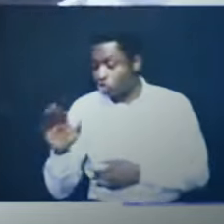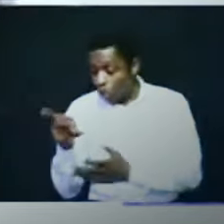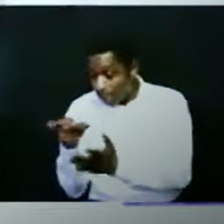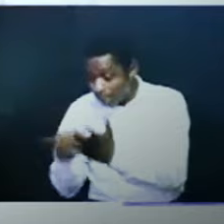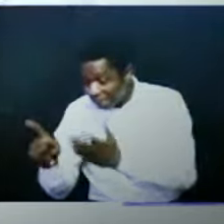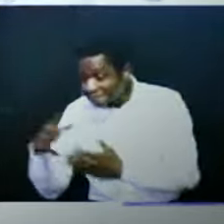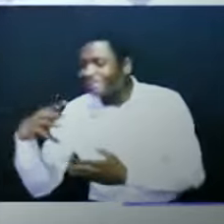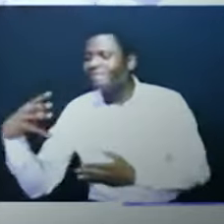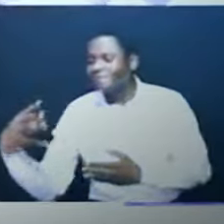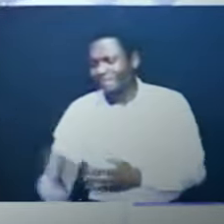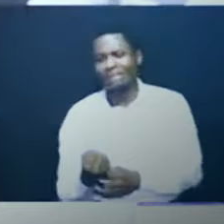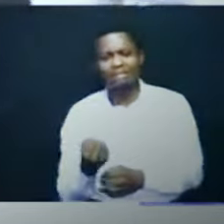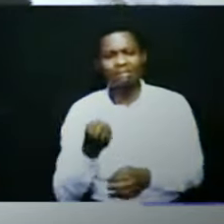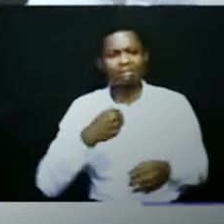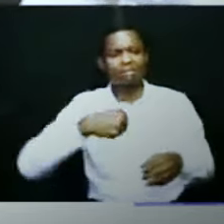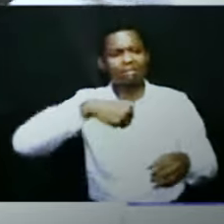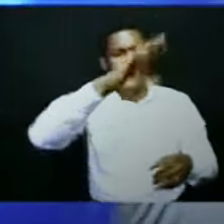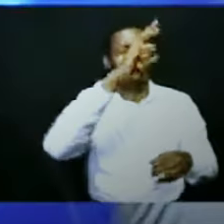And